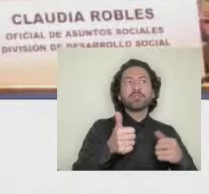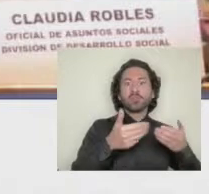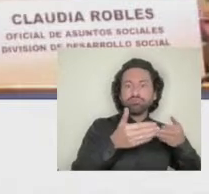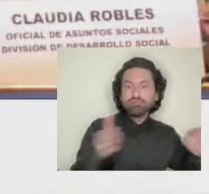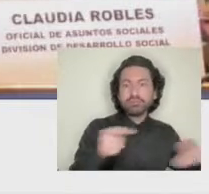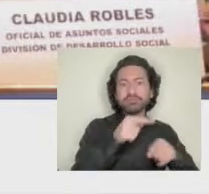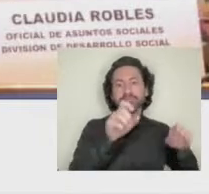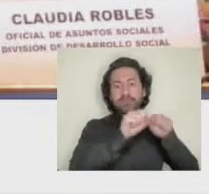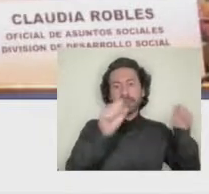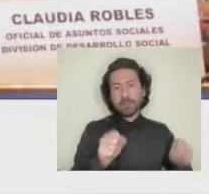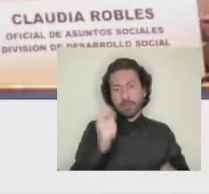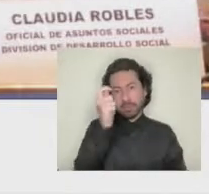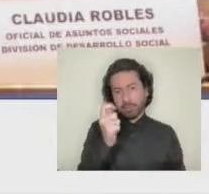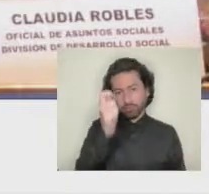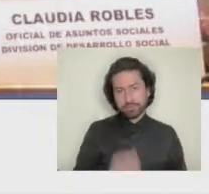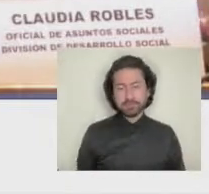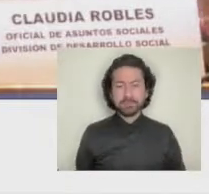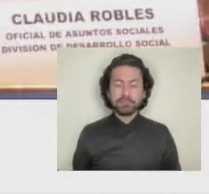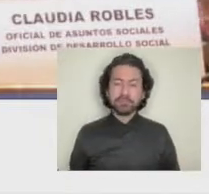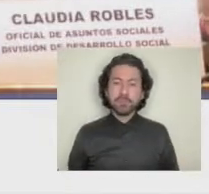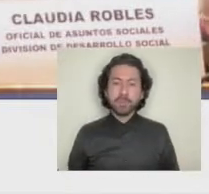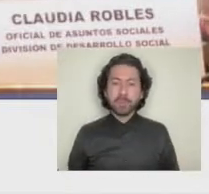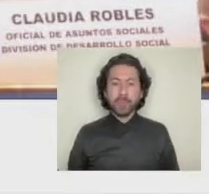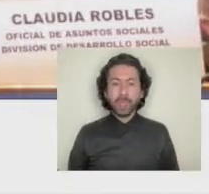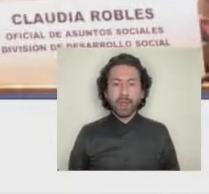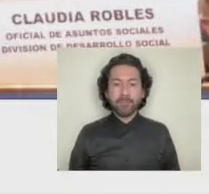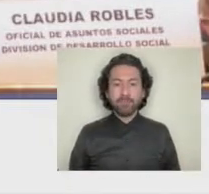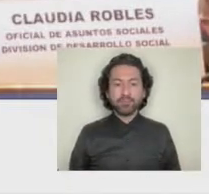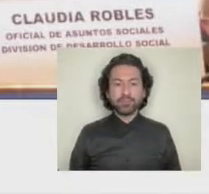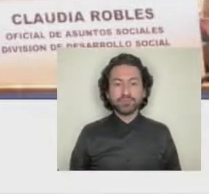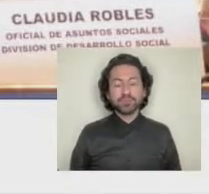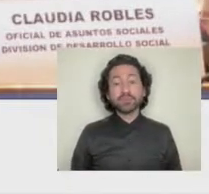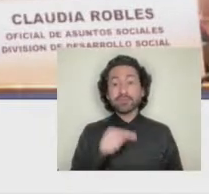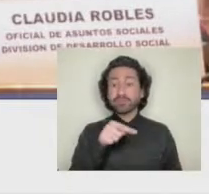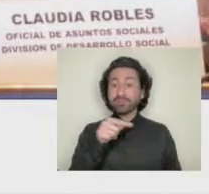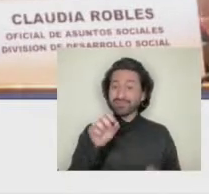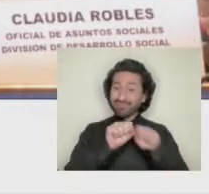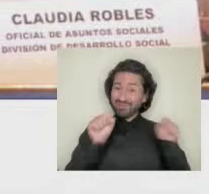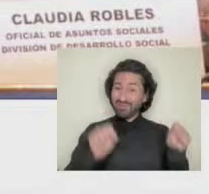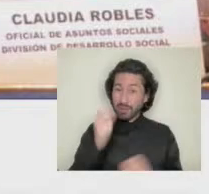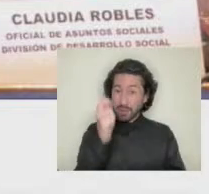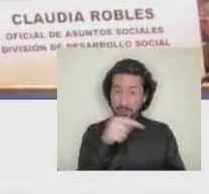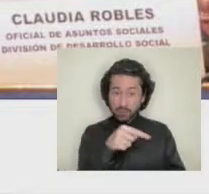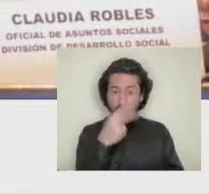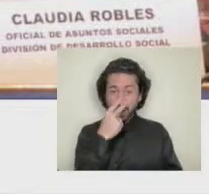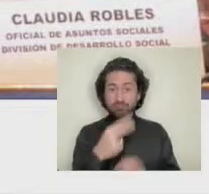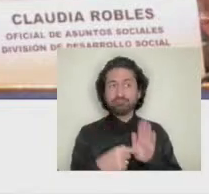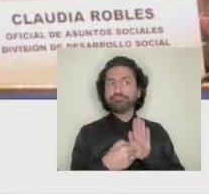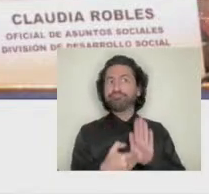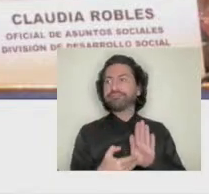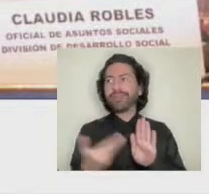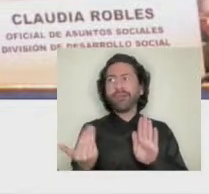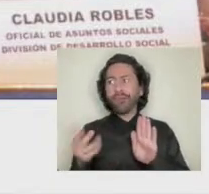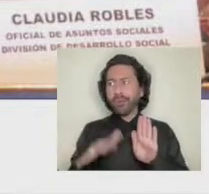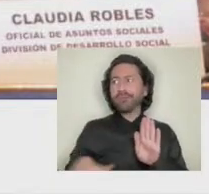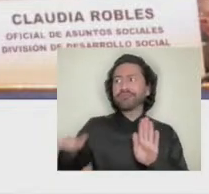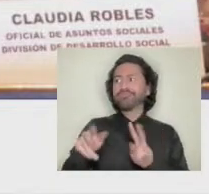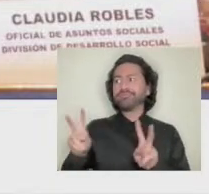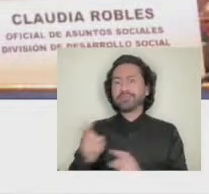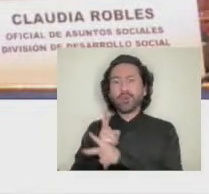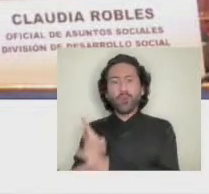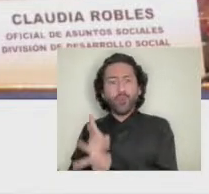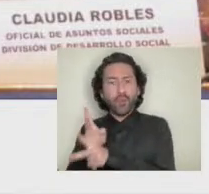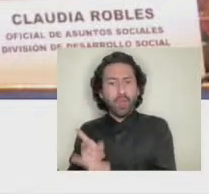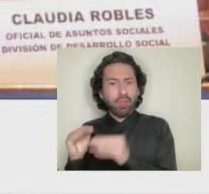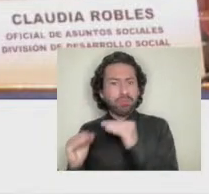the coverage of contributions to pension systems. Pension systems also reflect the unequal social organization